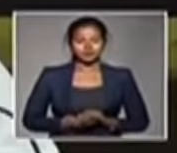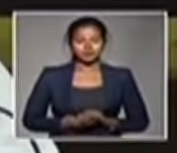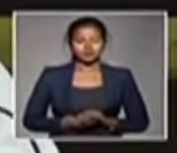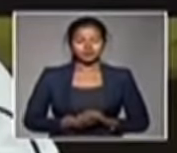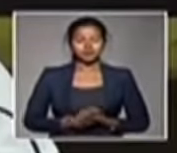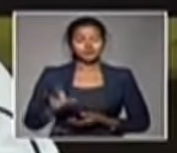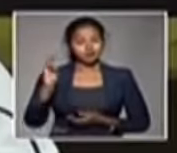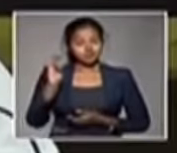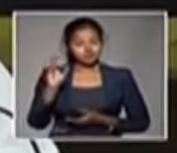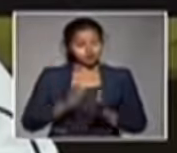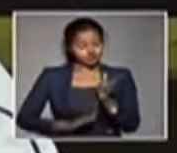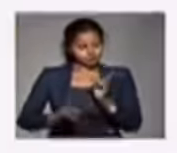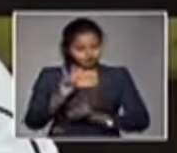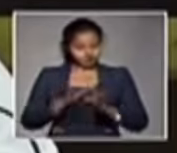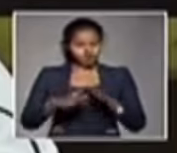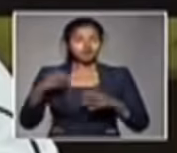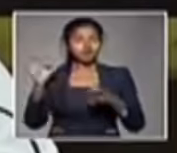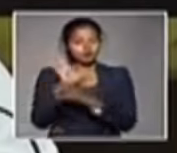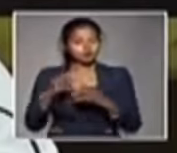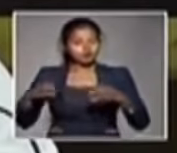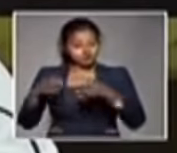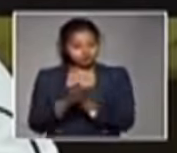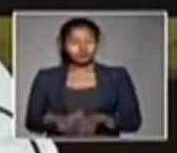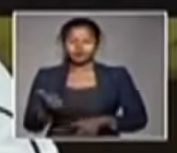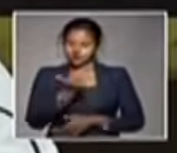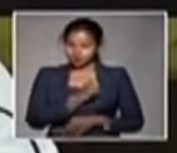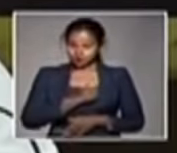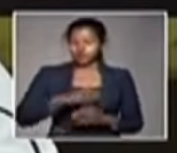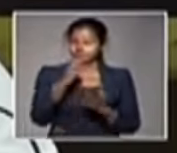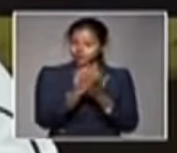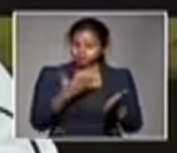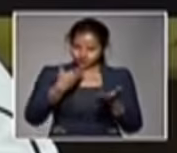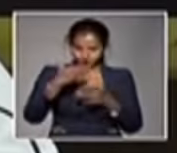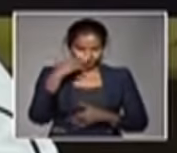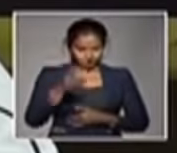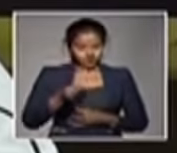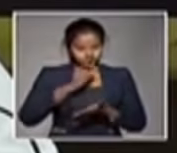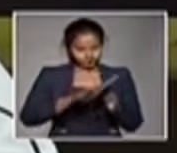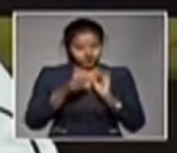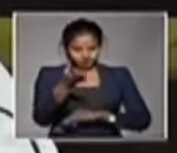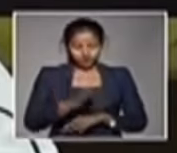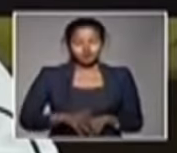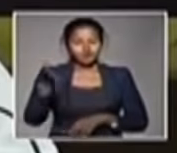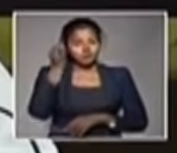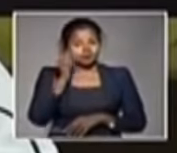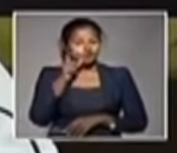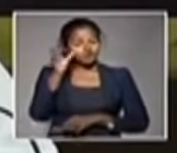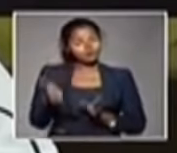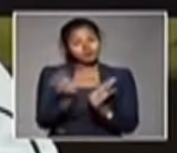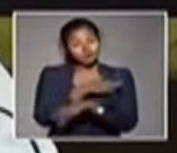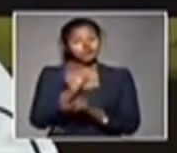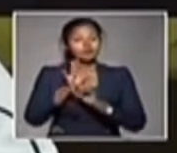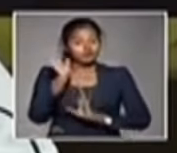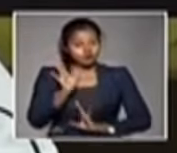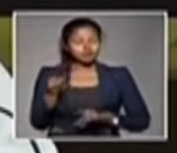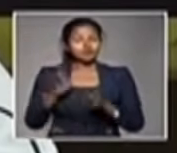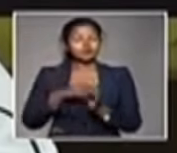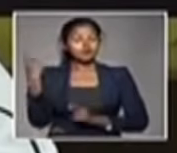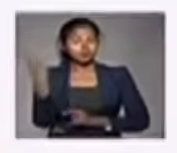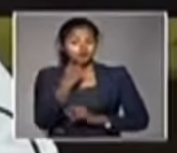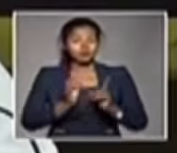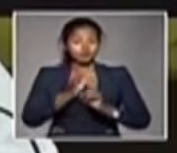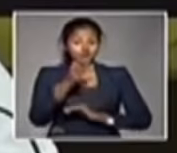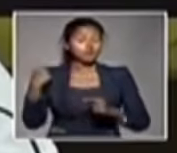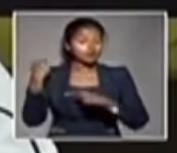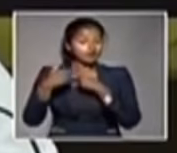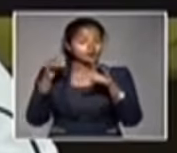Thirteen MPs from the SLFP voted in favor of the amendment yesterday. Maithripala Sirisena is the former president. He is the first president in history